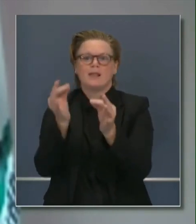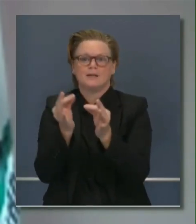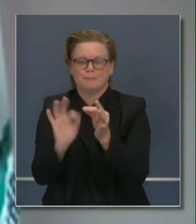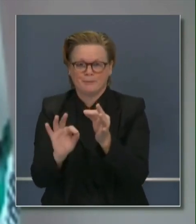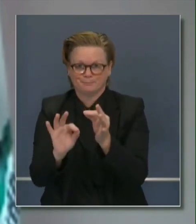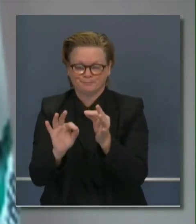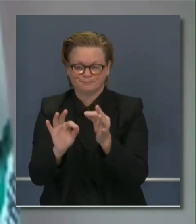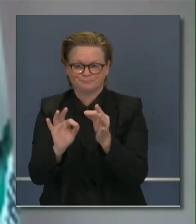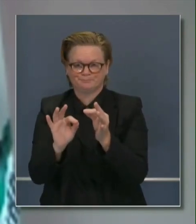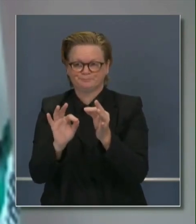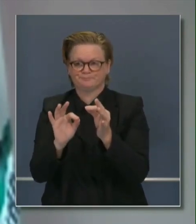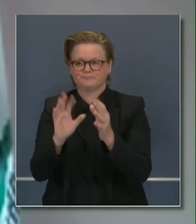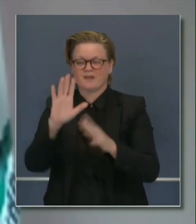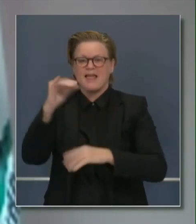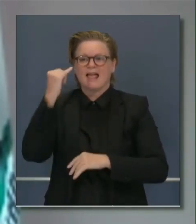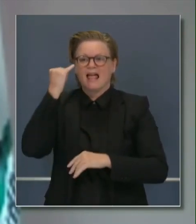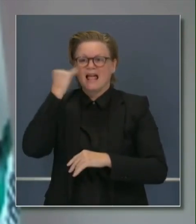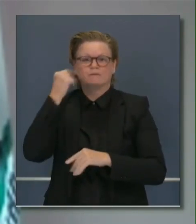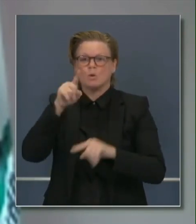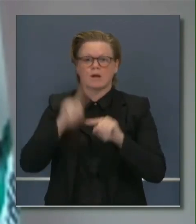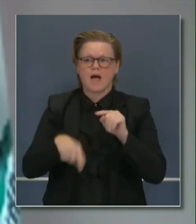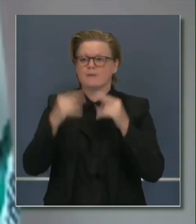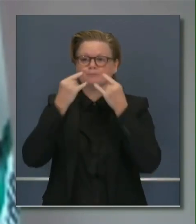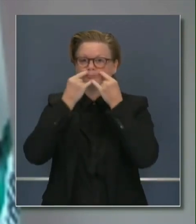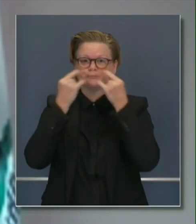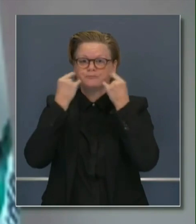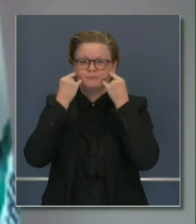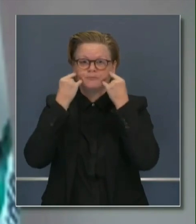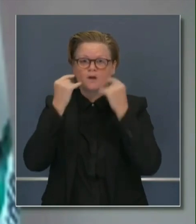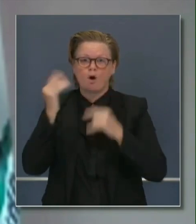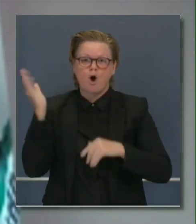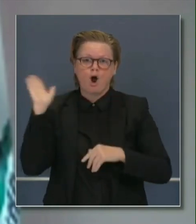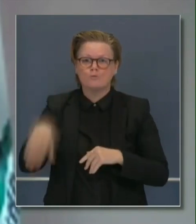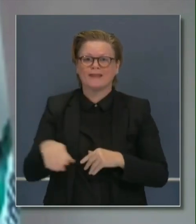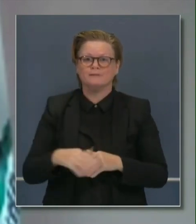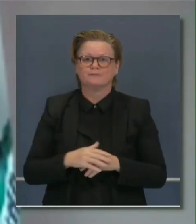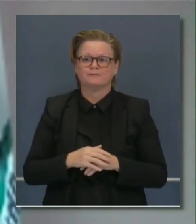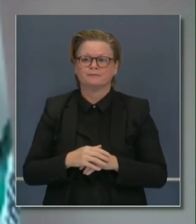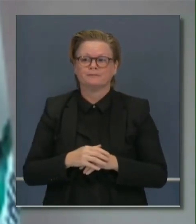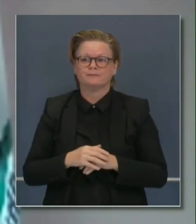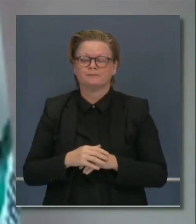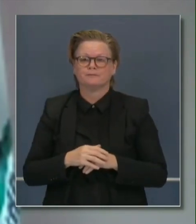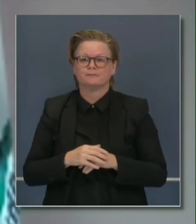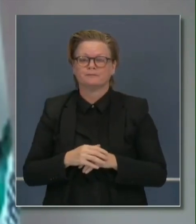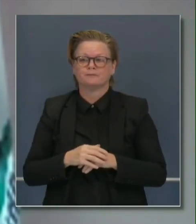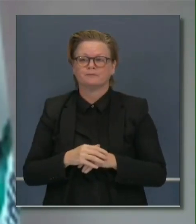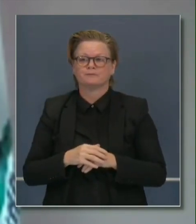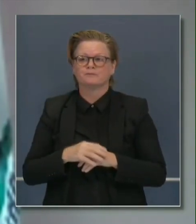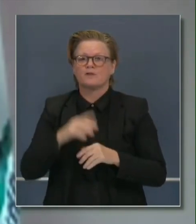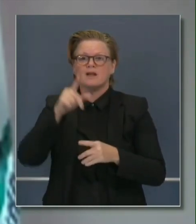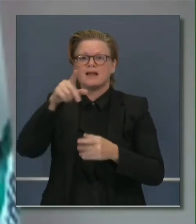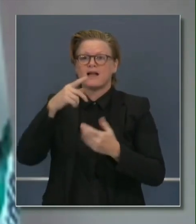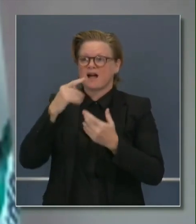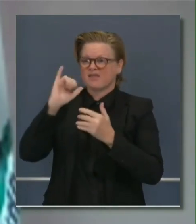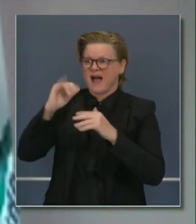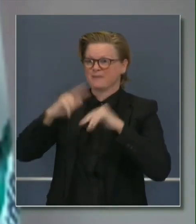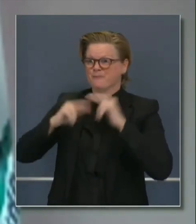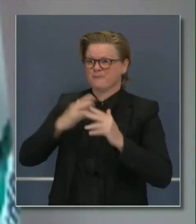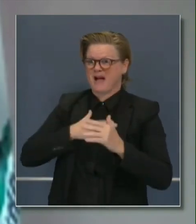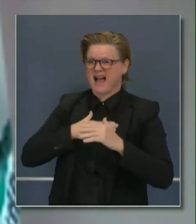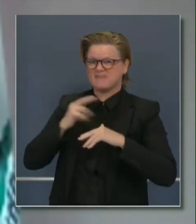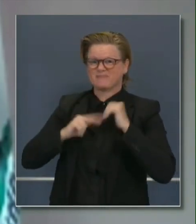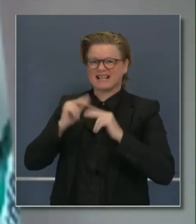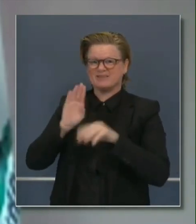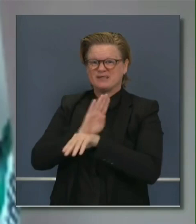able to mask entirely or consistently, where they are indoors rather than outdoors, where physical distance